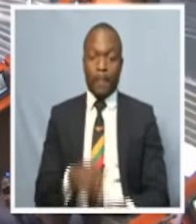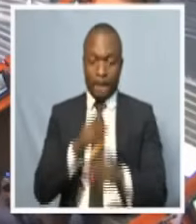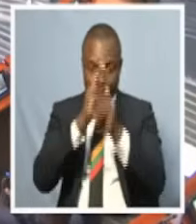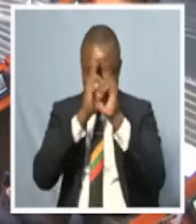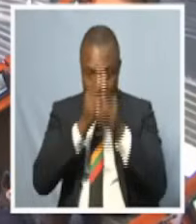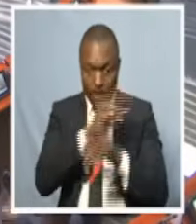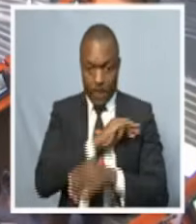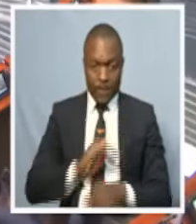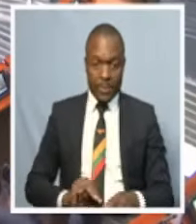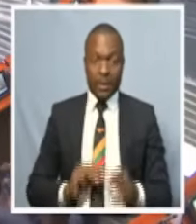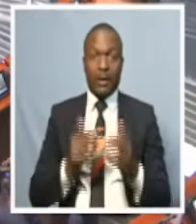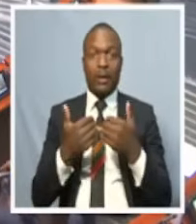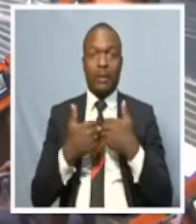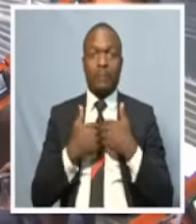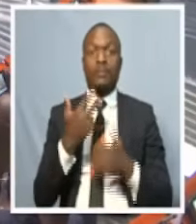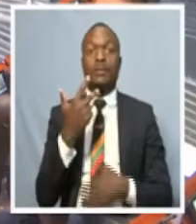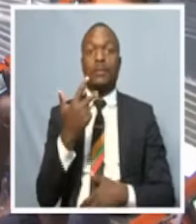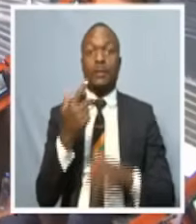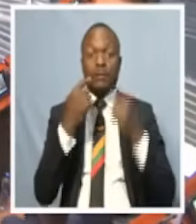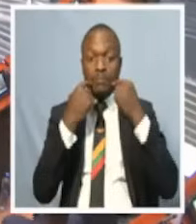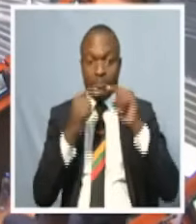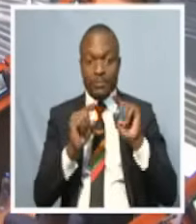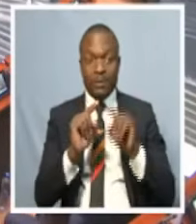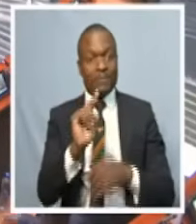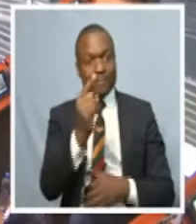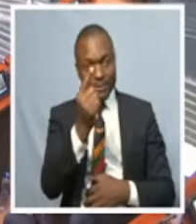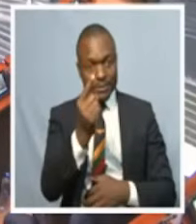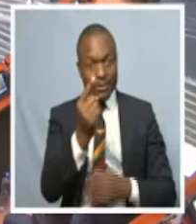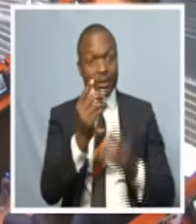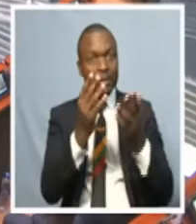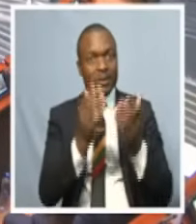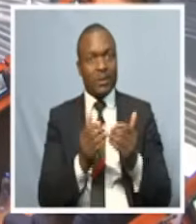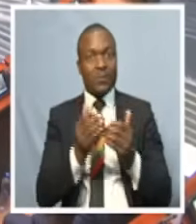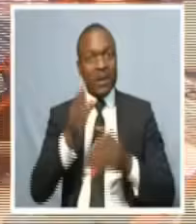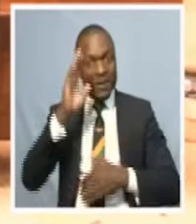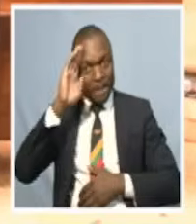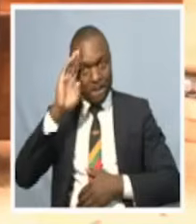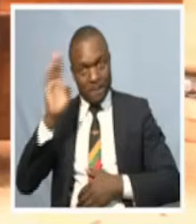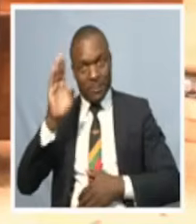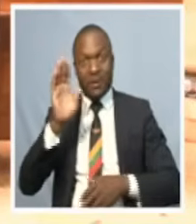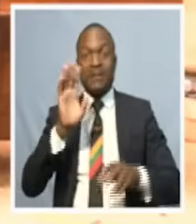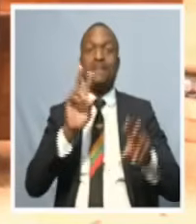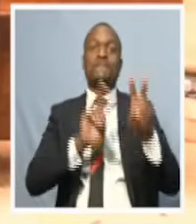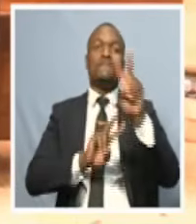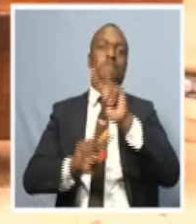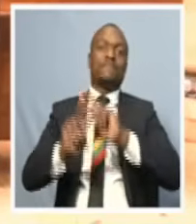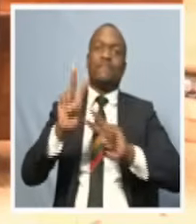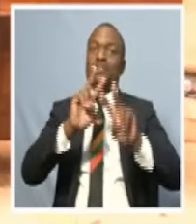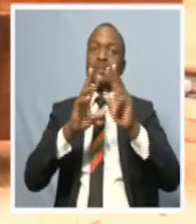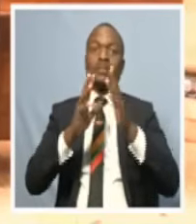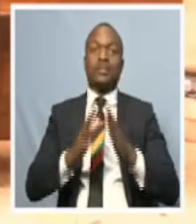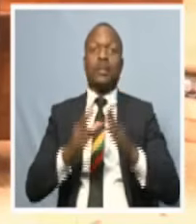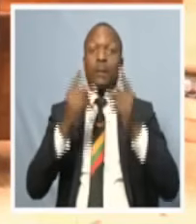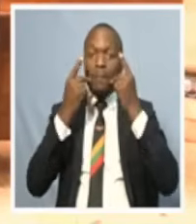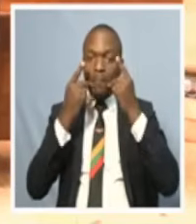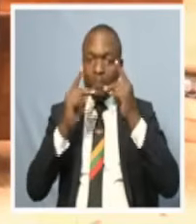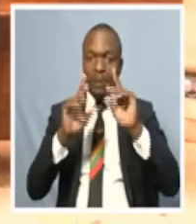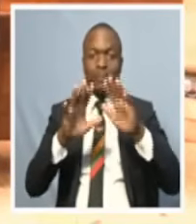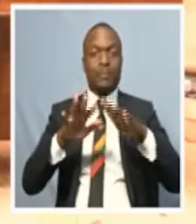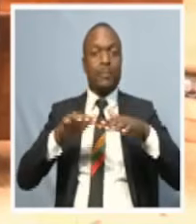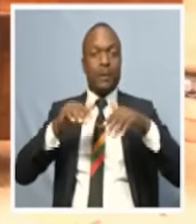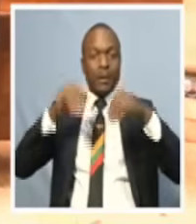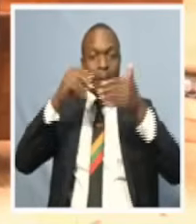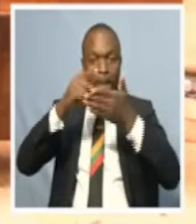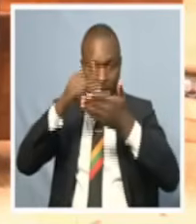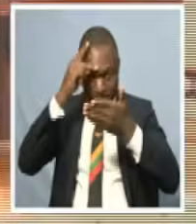3 announcements to make. The first one, I wish to recognize the presence in the public gallery of pupils